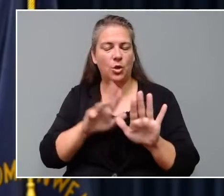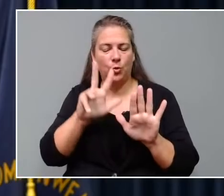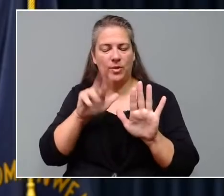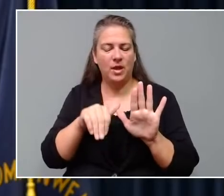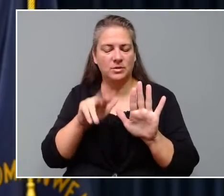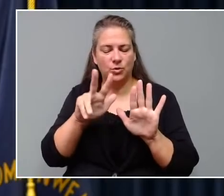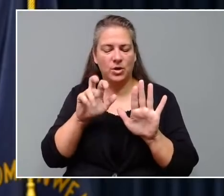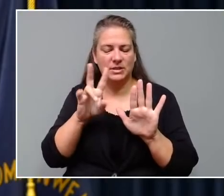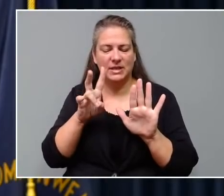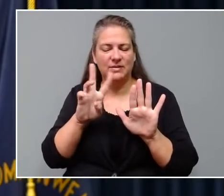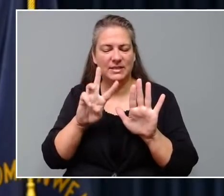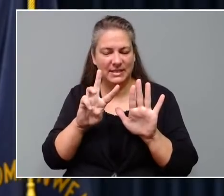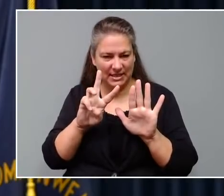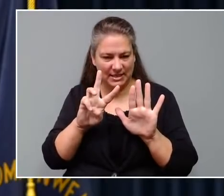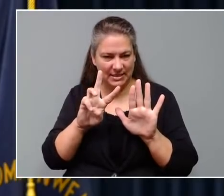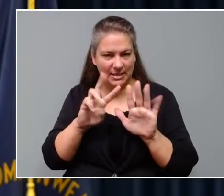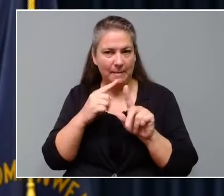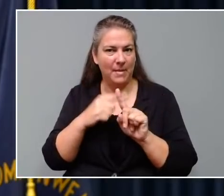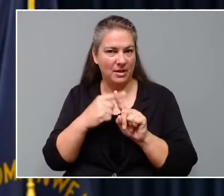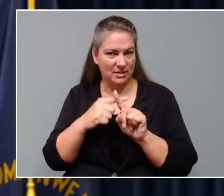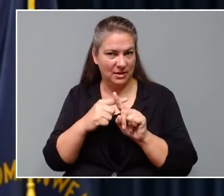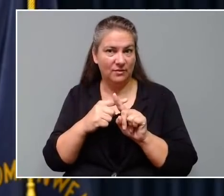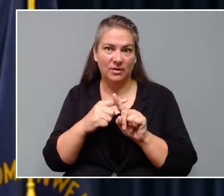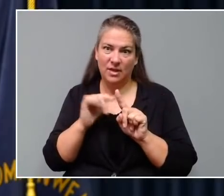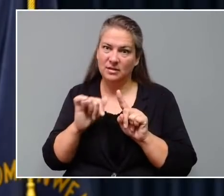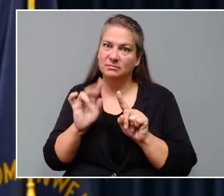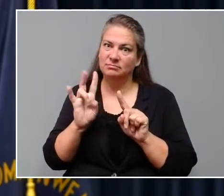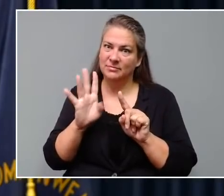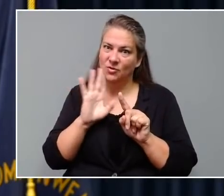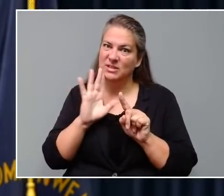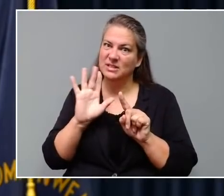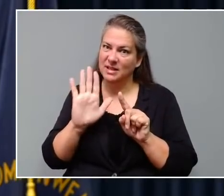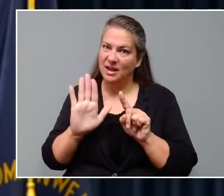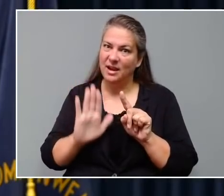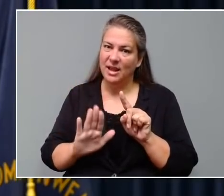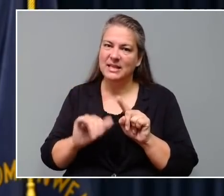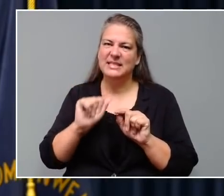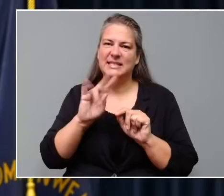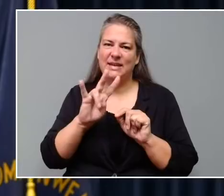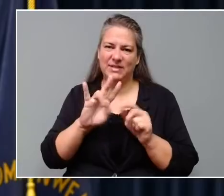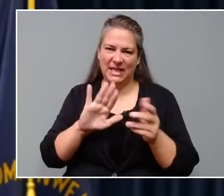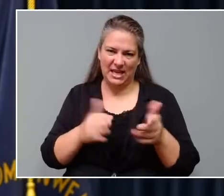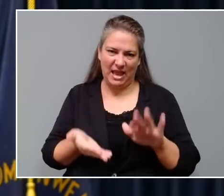3,376 cases. That is a huge number for a Sunday. 17 new deaths. Monday,